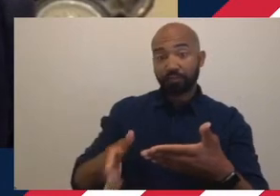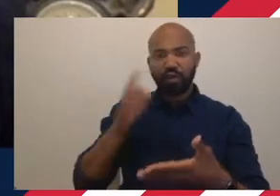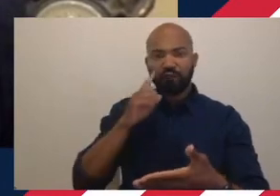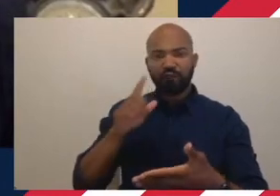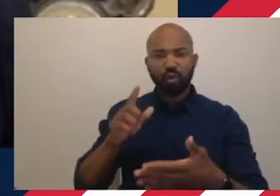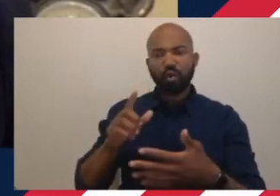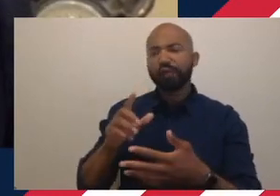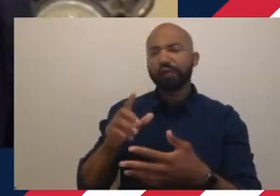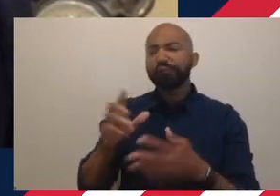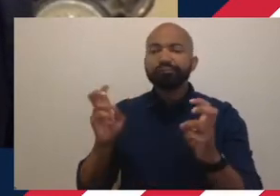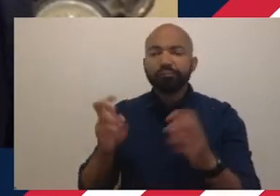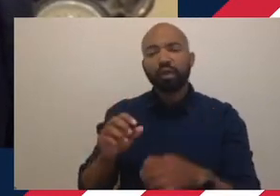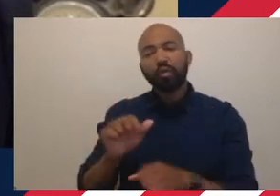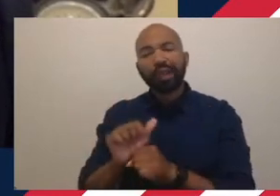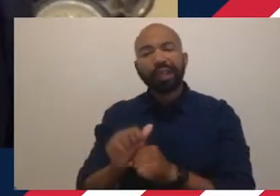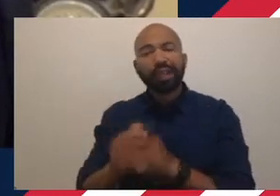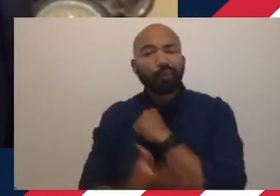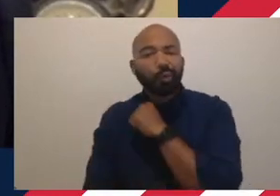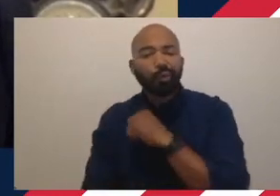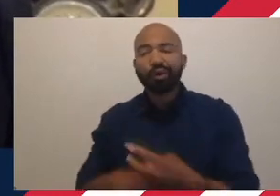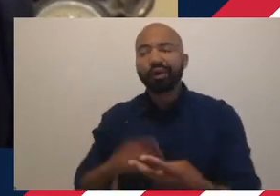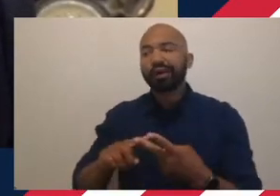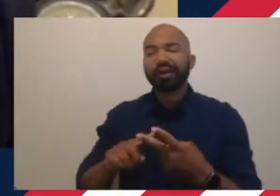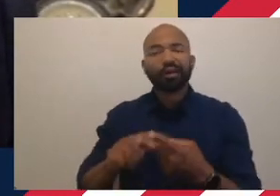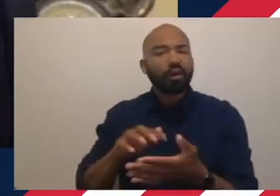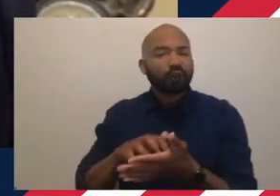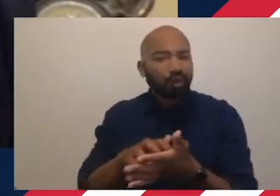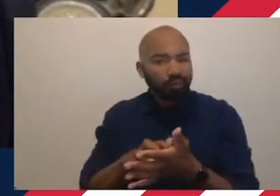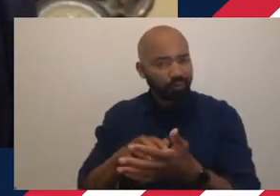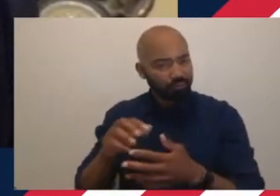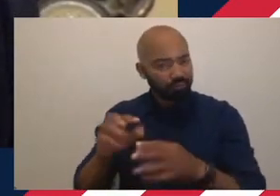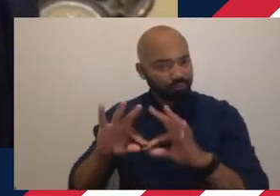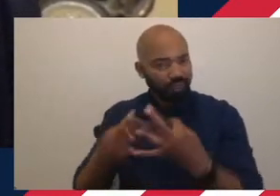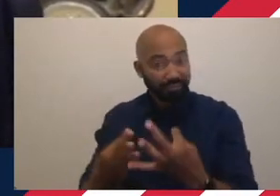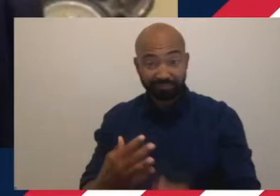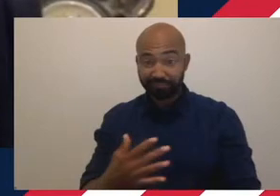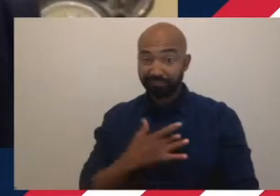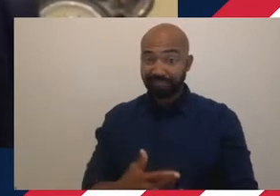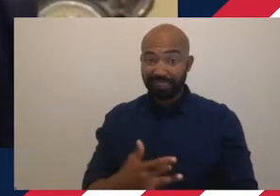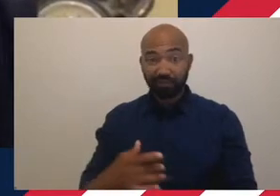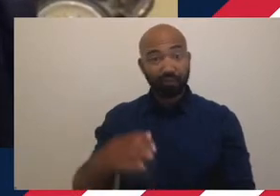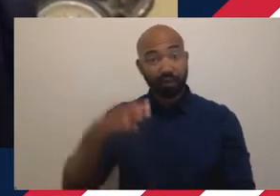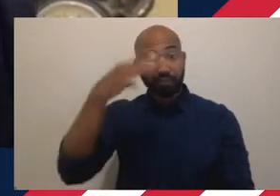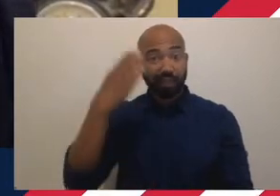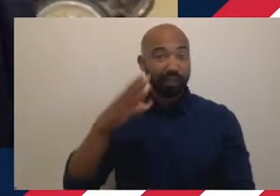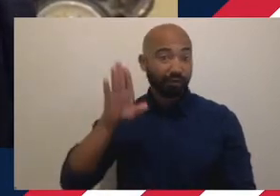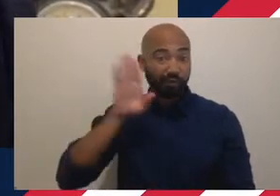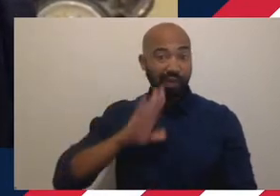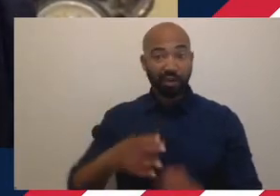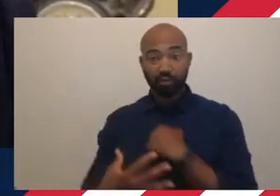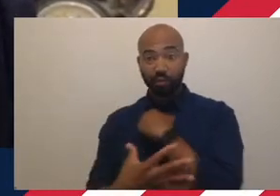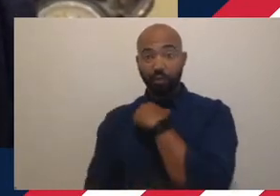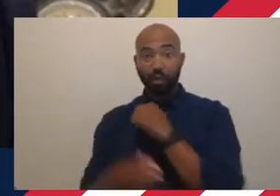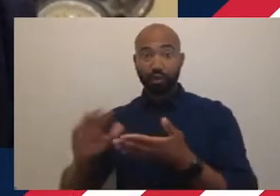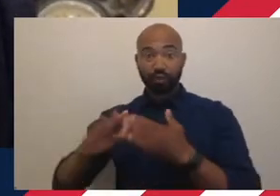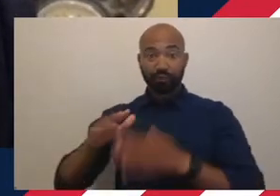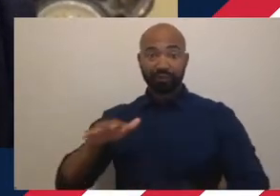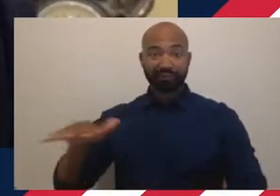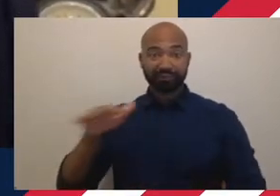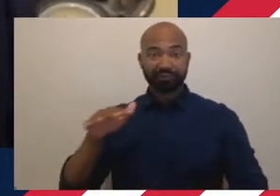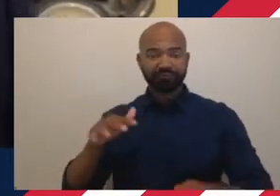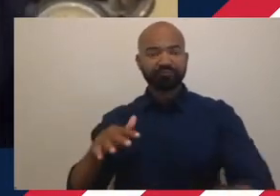poor, vulnerable families, predominantly Black, brown, poor communities. How do you